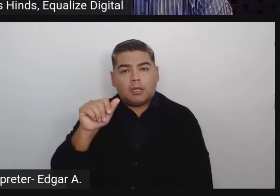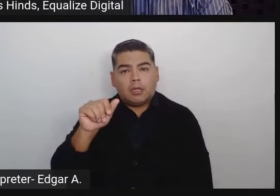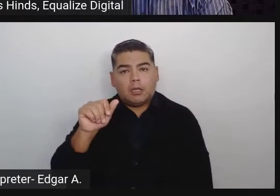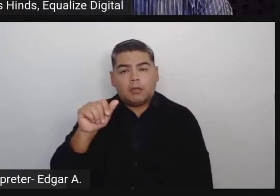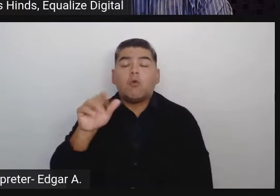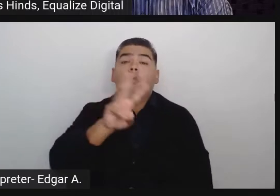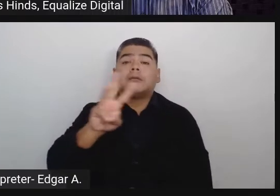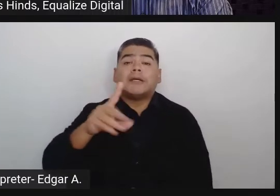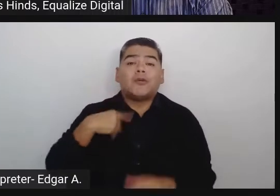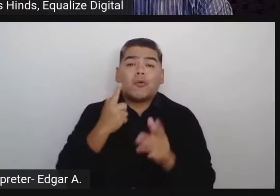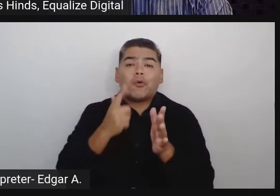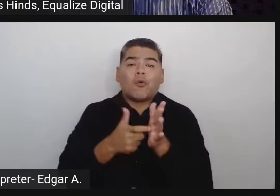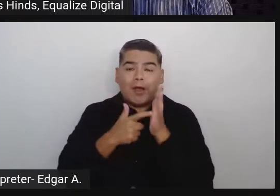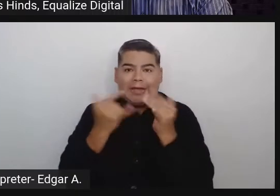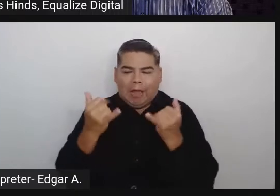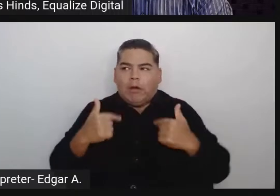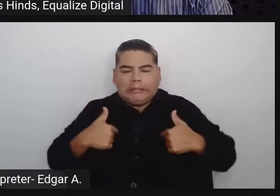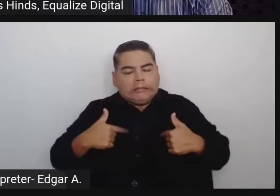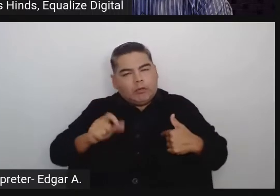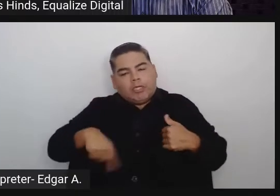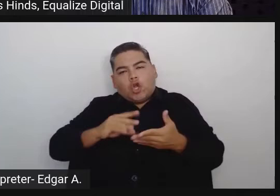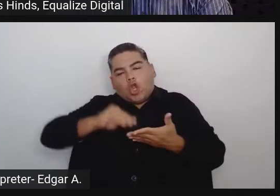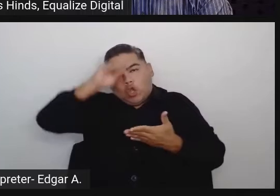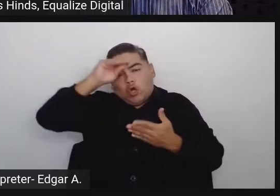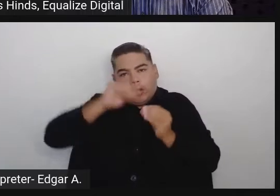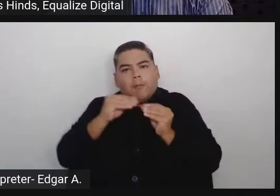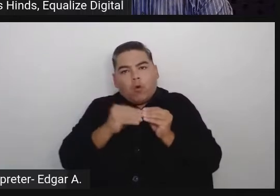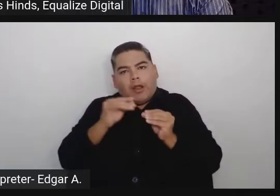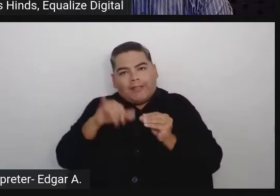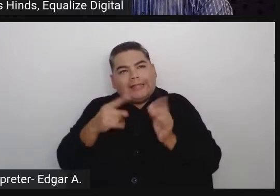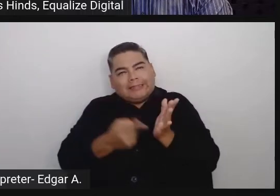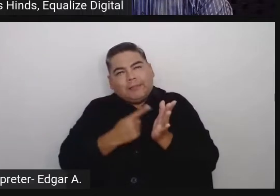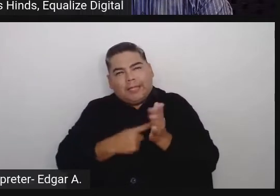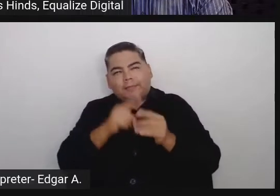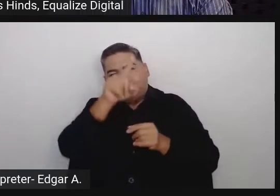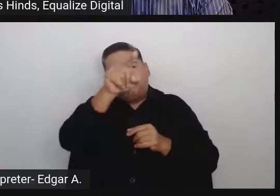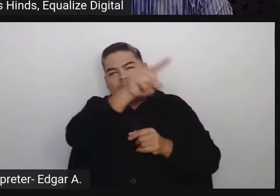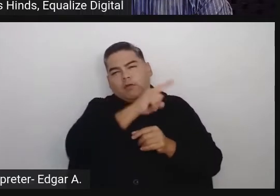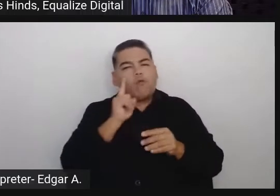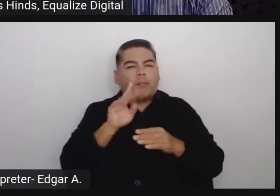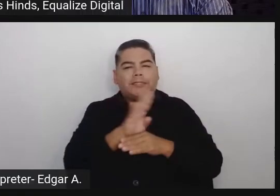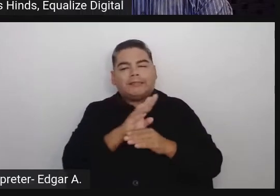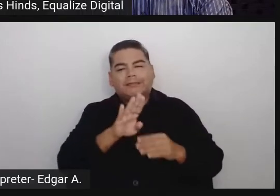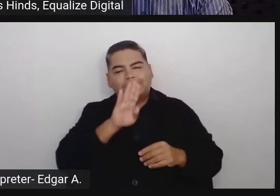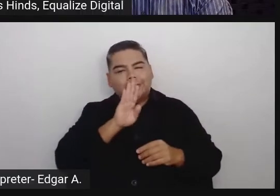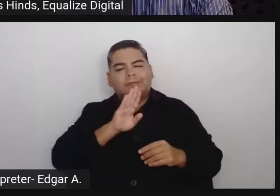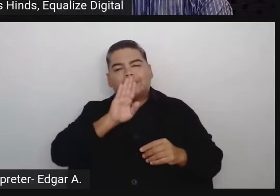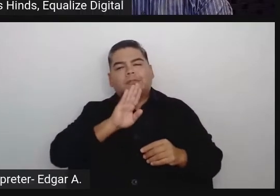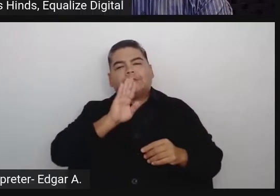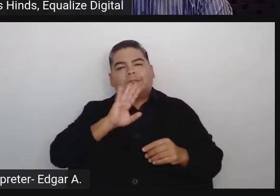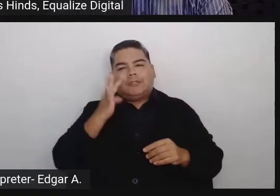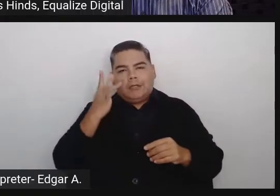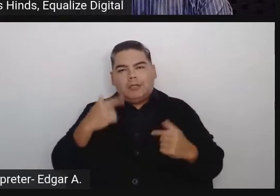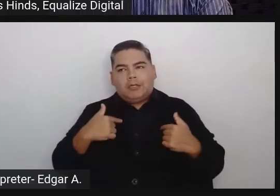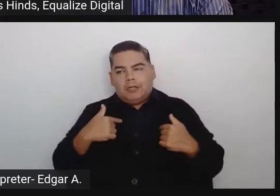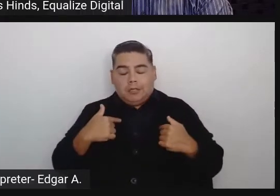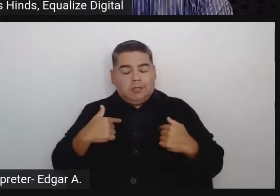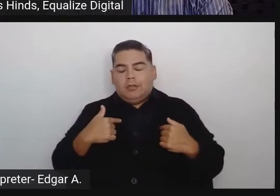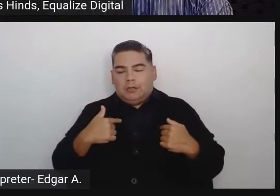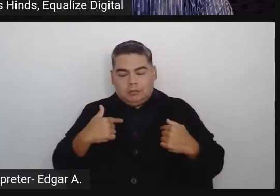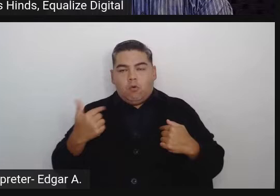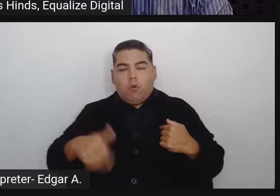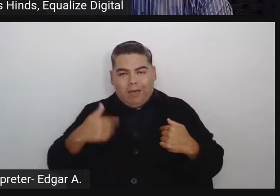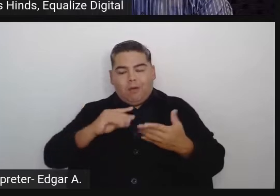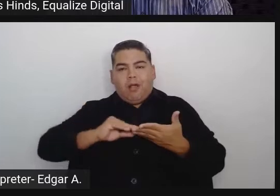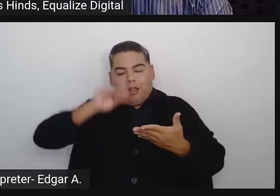everyone to learn more. And I think that can be sometimes a frustrating experience for people because, having more requirements